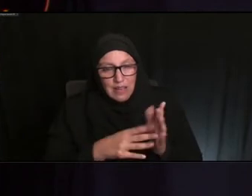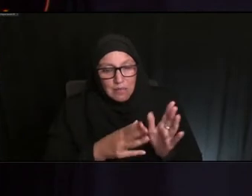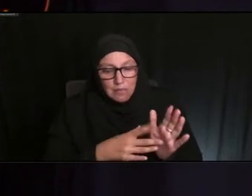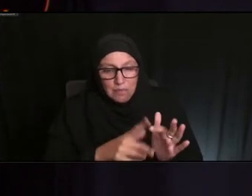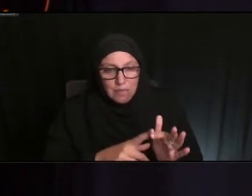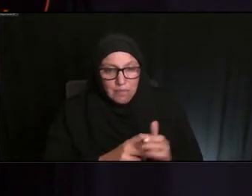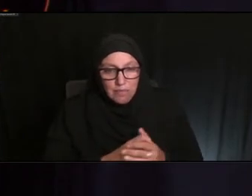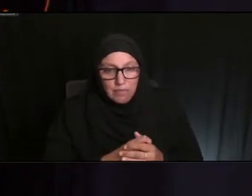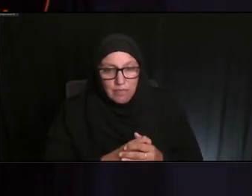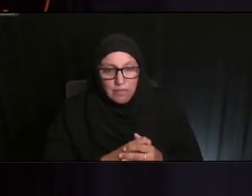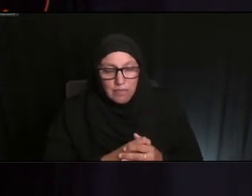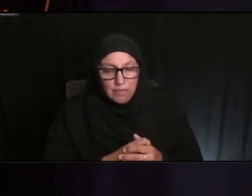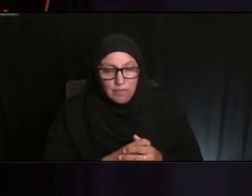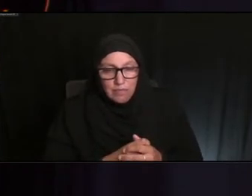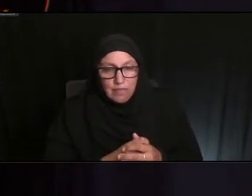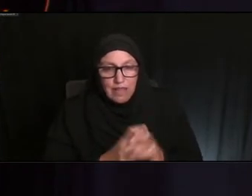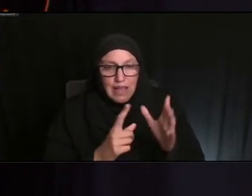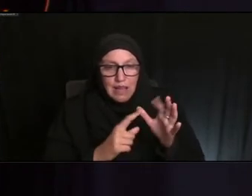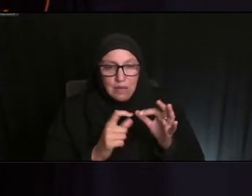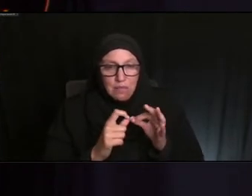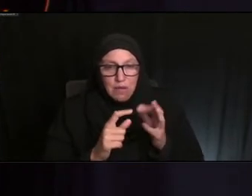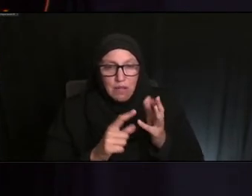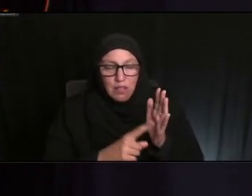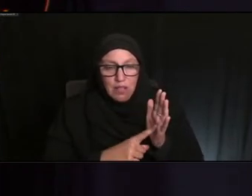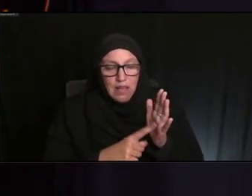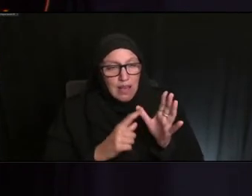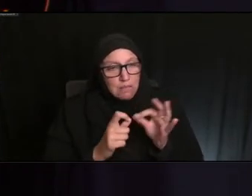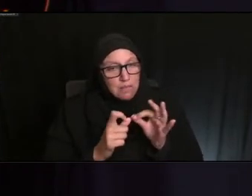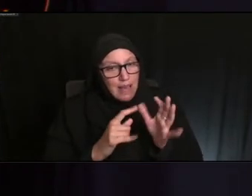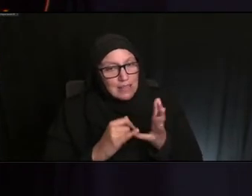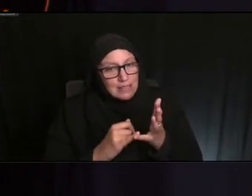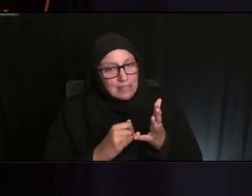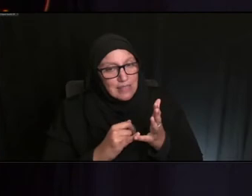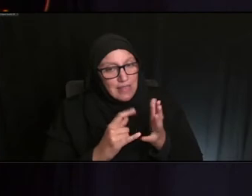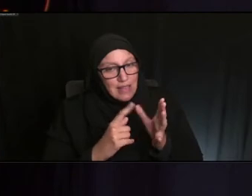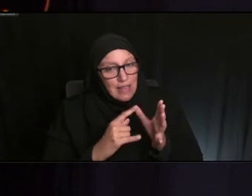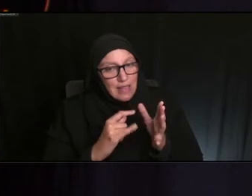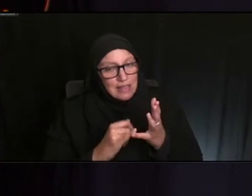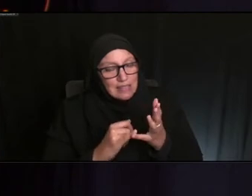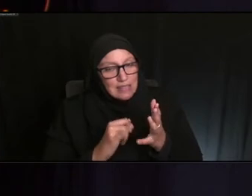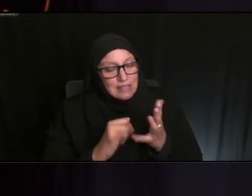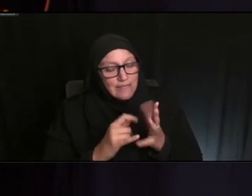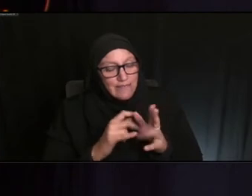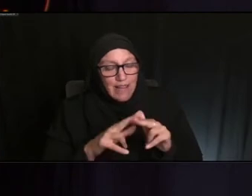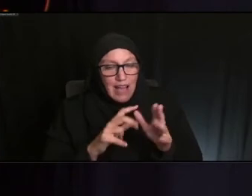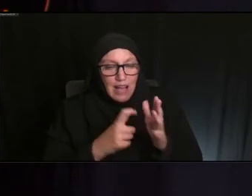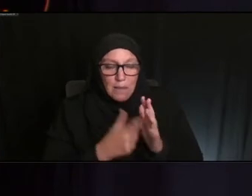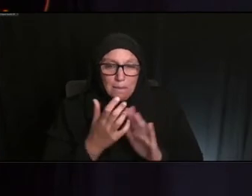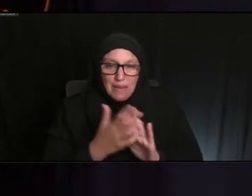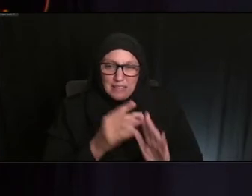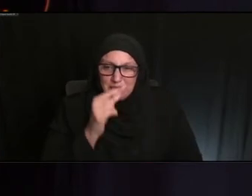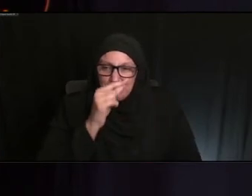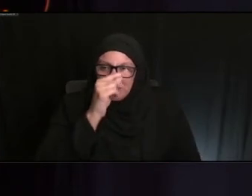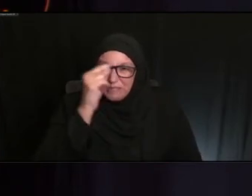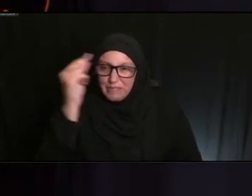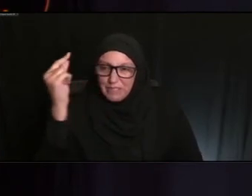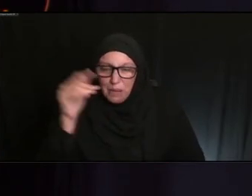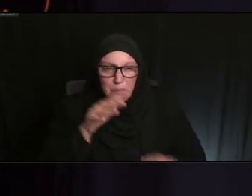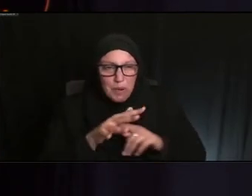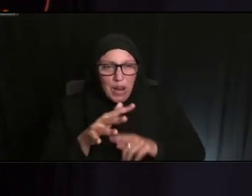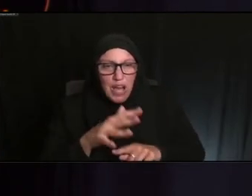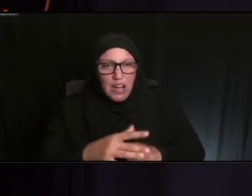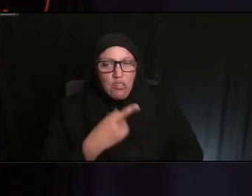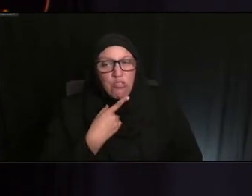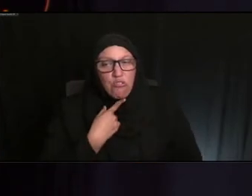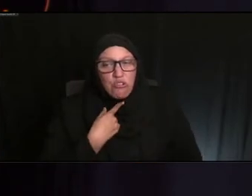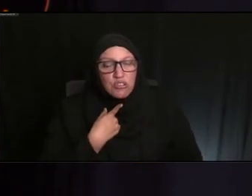him Abu al-Abbas as-Saffah. He was bloodthirsty. He was a murderer that no one